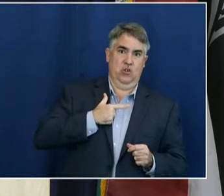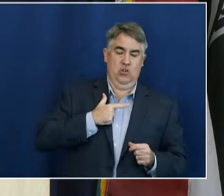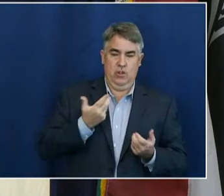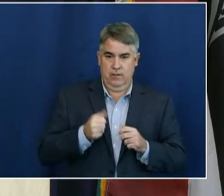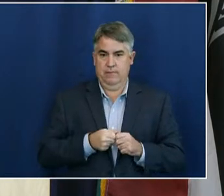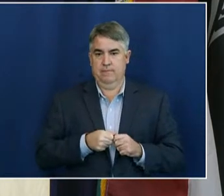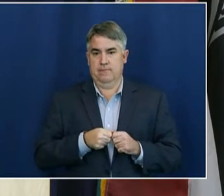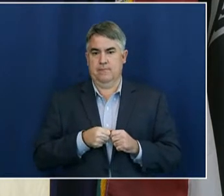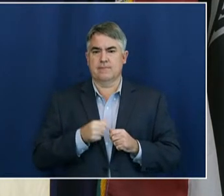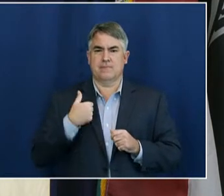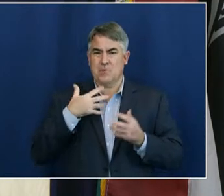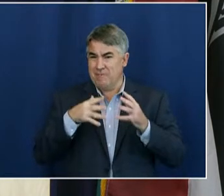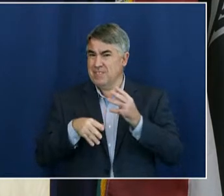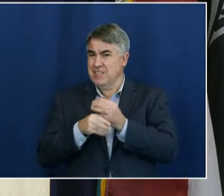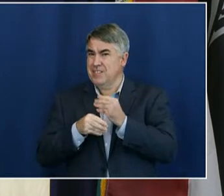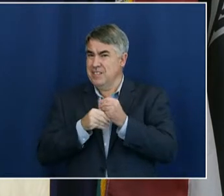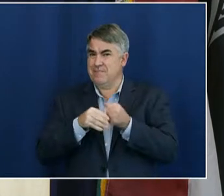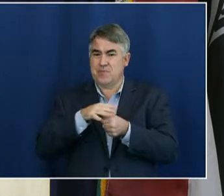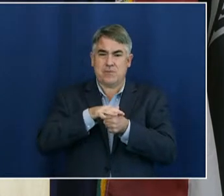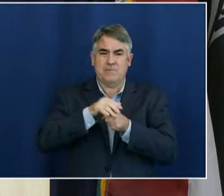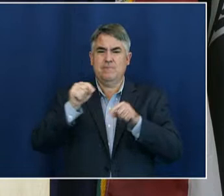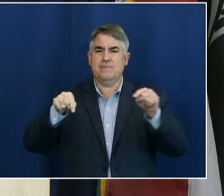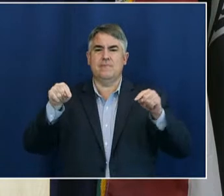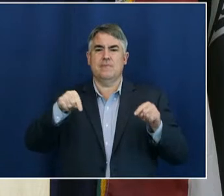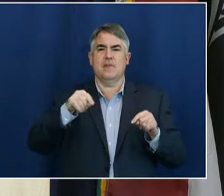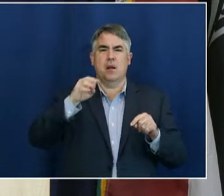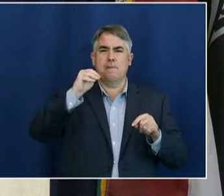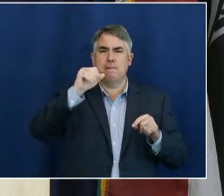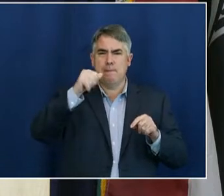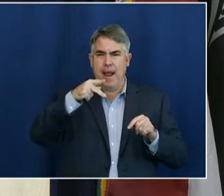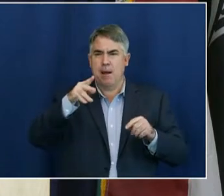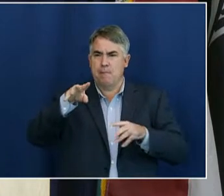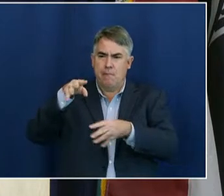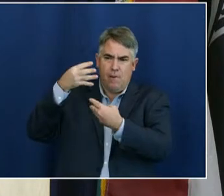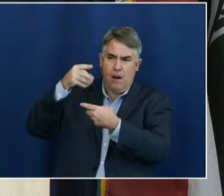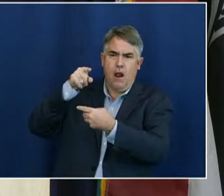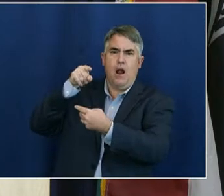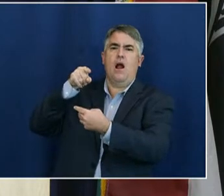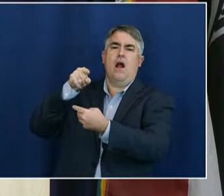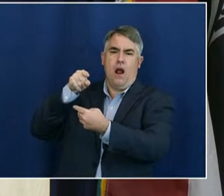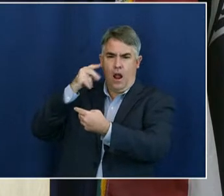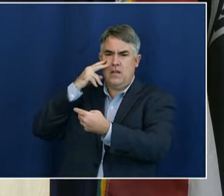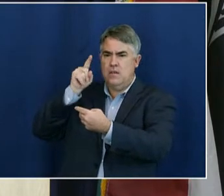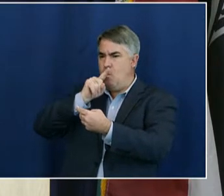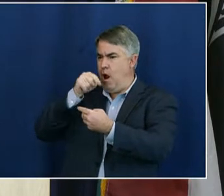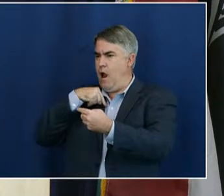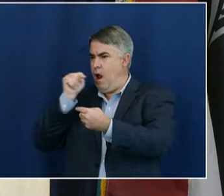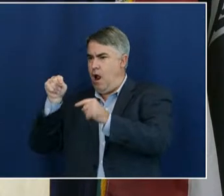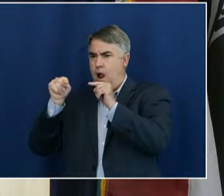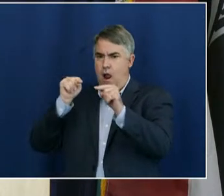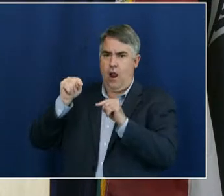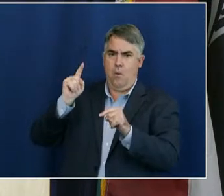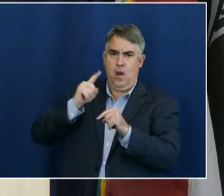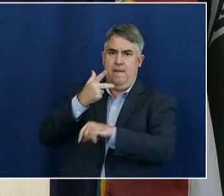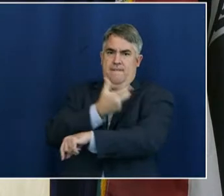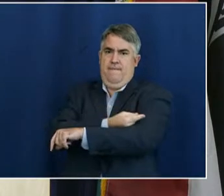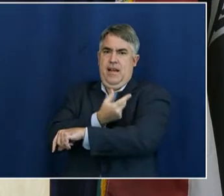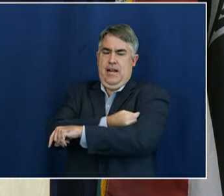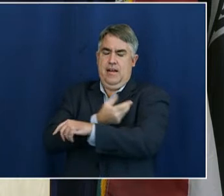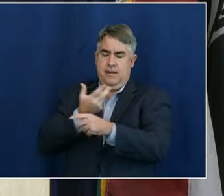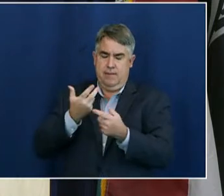map and search function that will make it easier for individuals to find a vaccination site near them. This is very similar. If